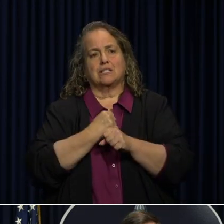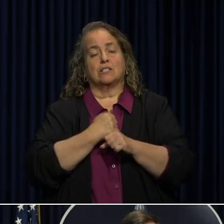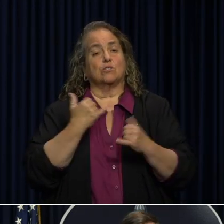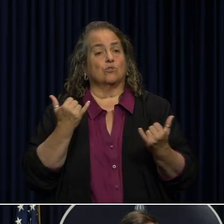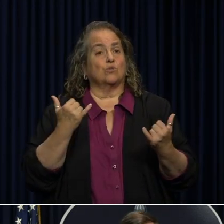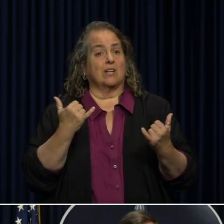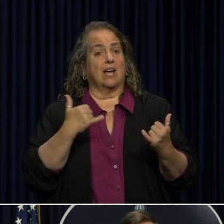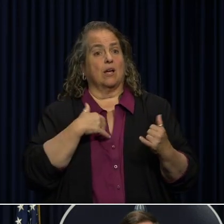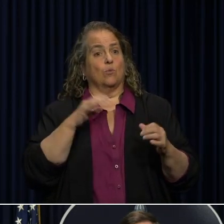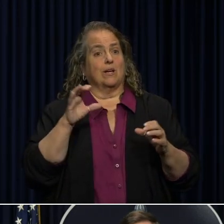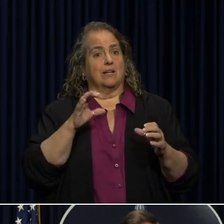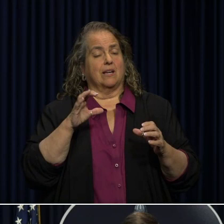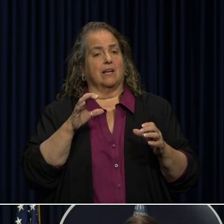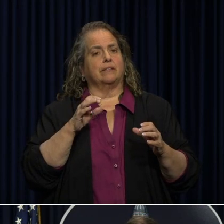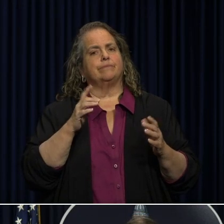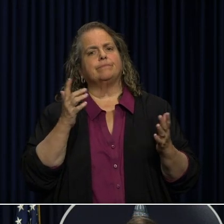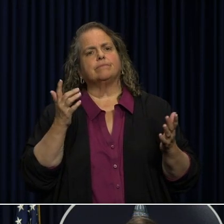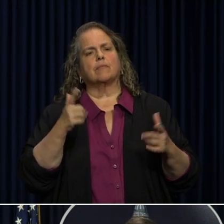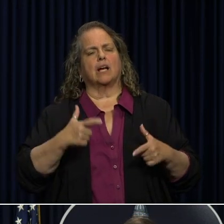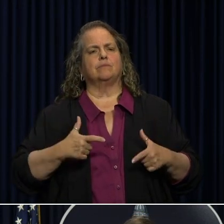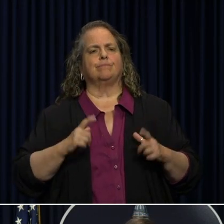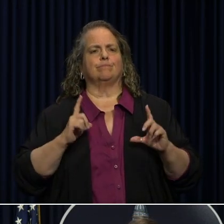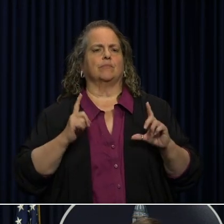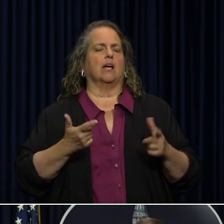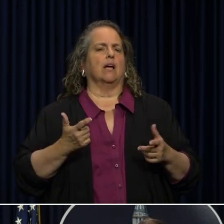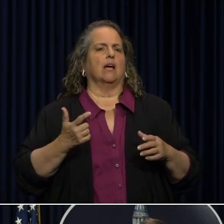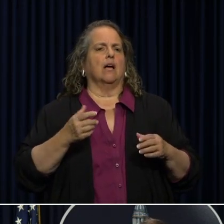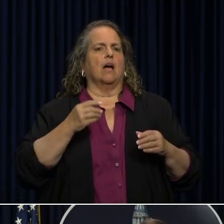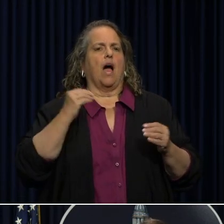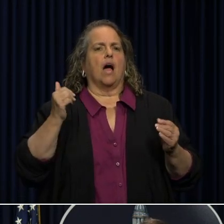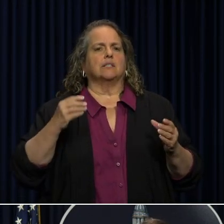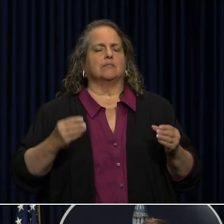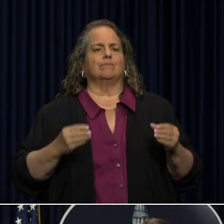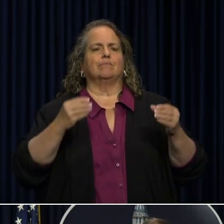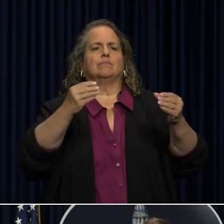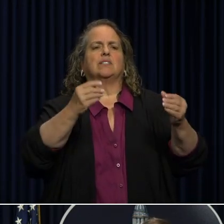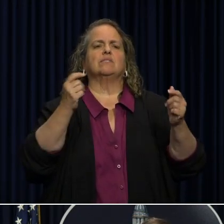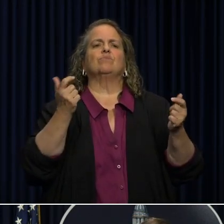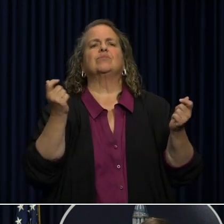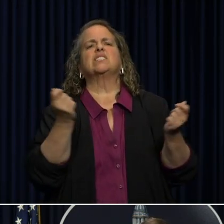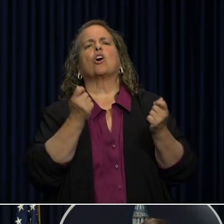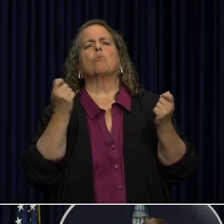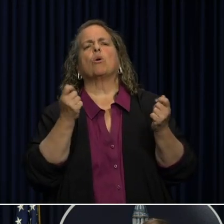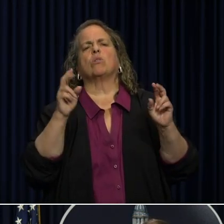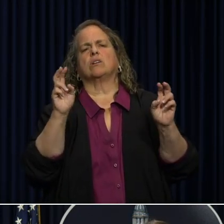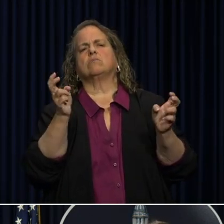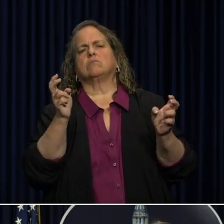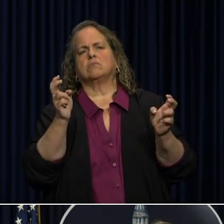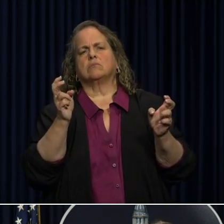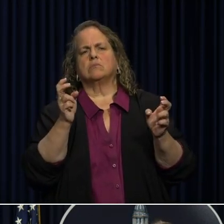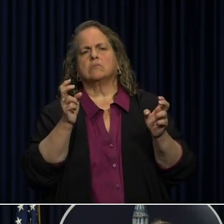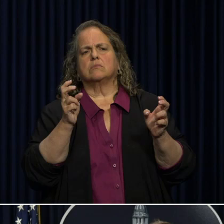ceremony after we had lost 150 Kentuckians, and now we are up